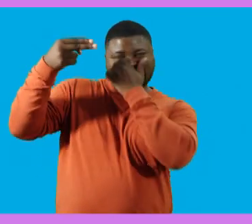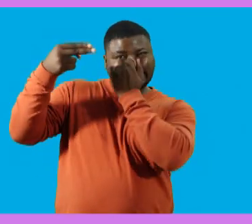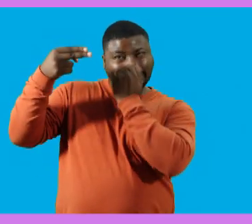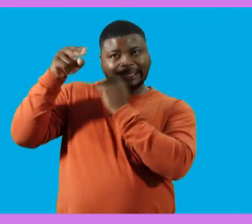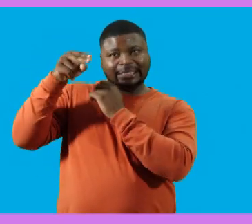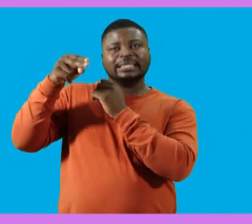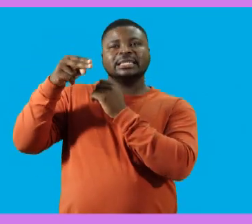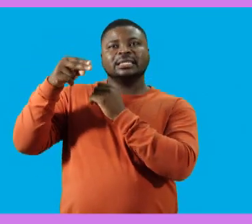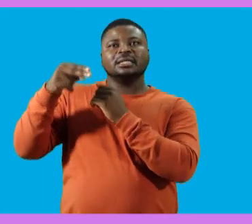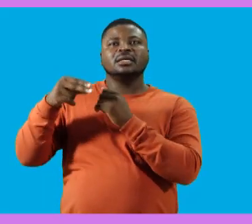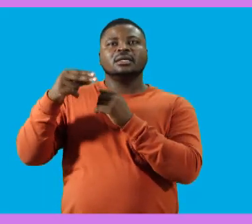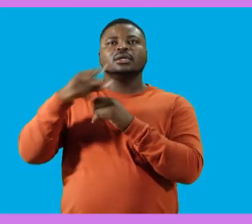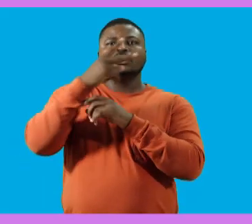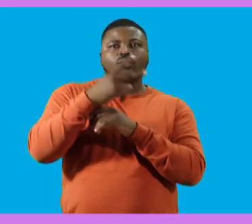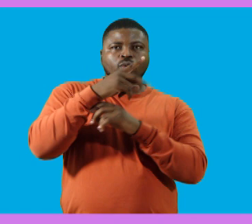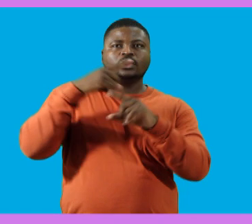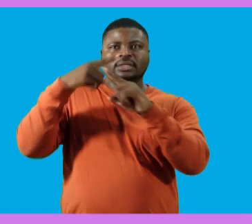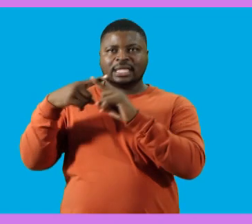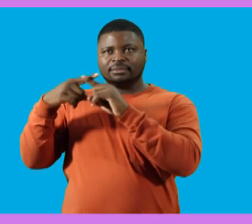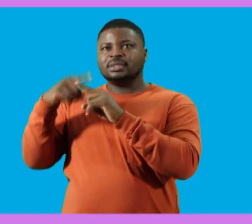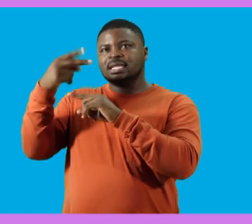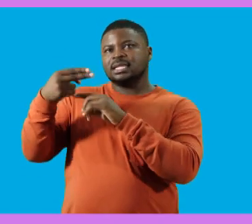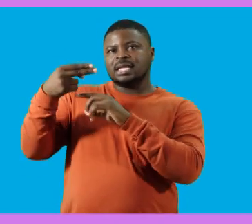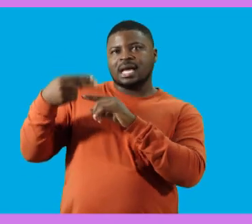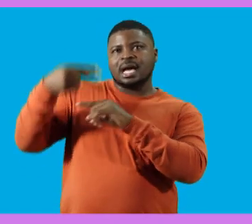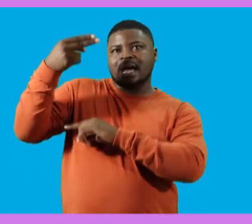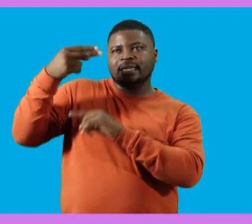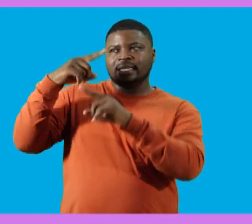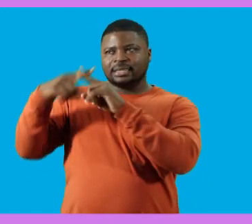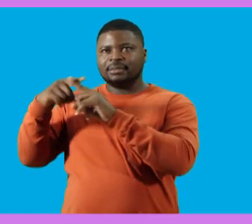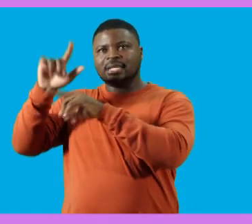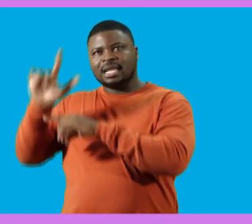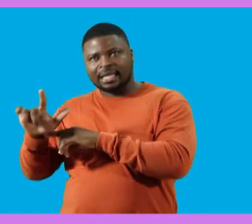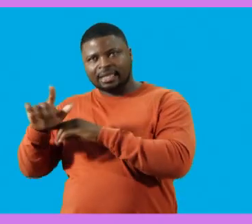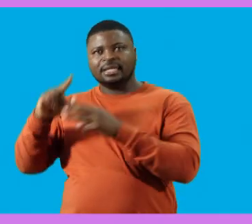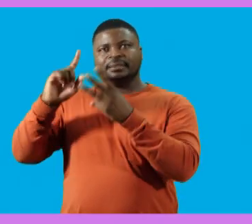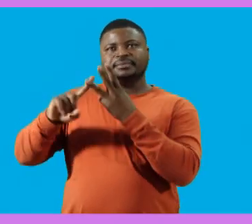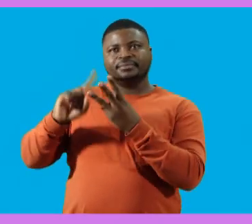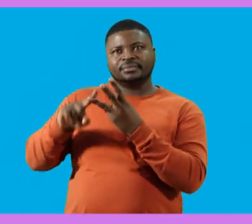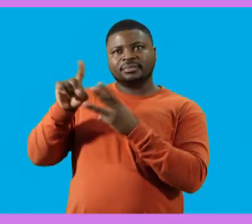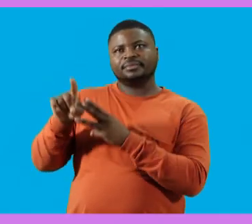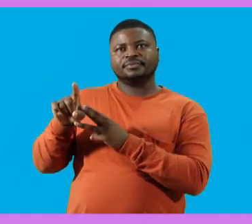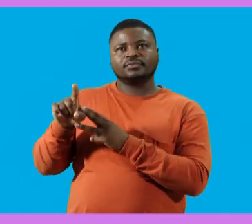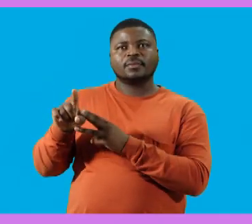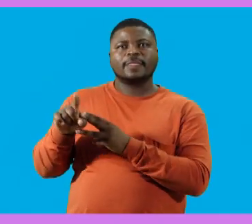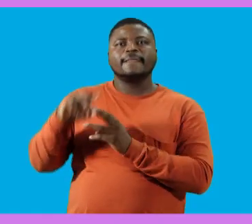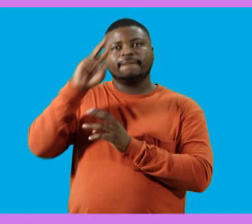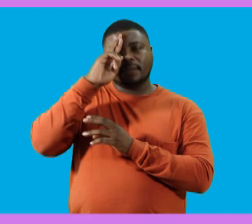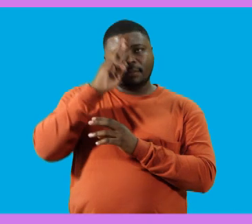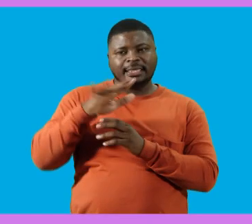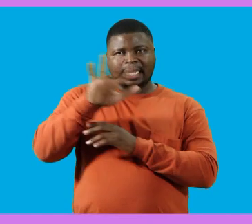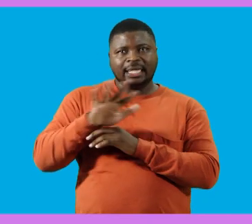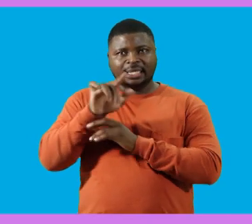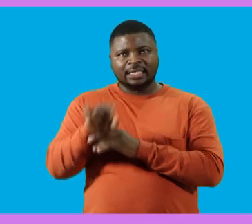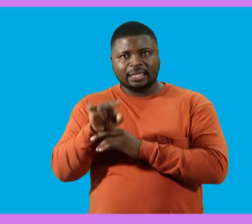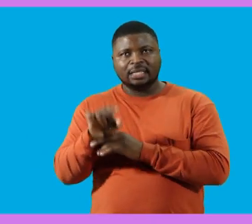length, because remember, it is, sorry for that, it is area. So the area of